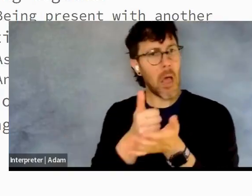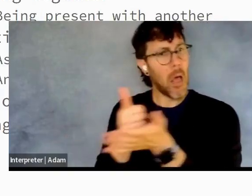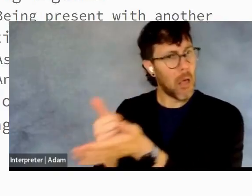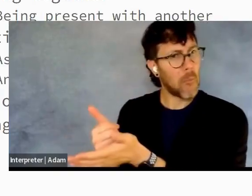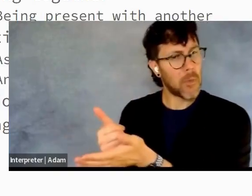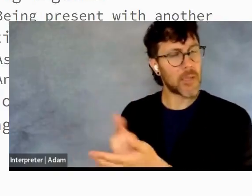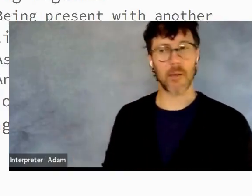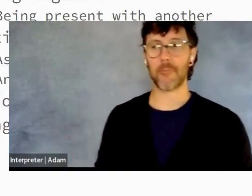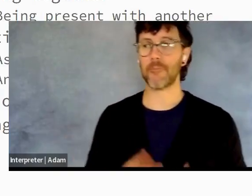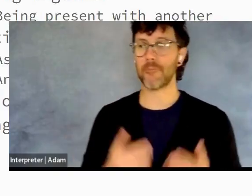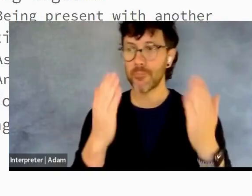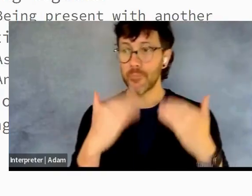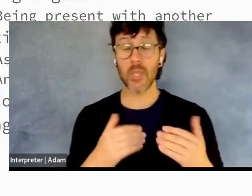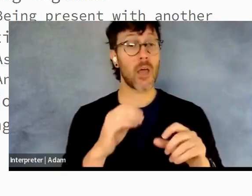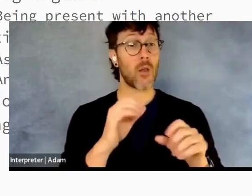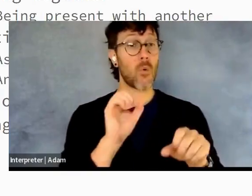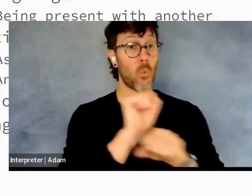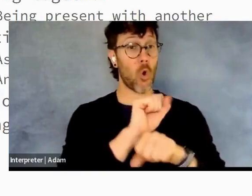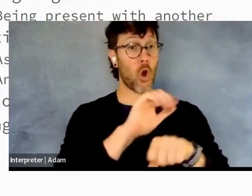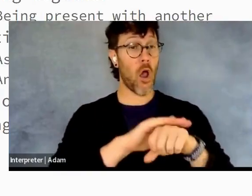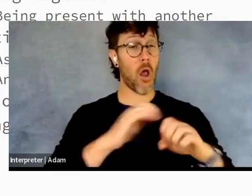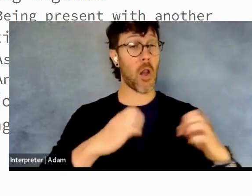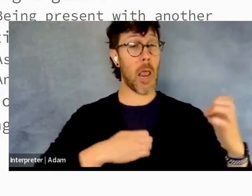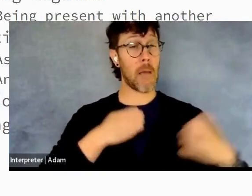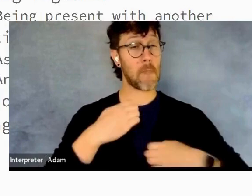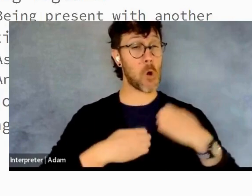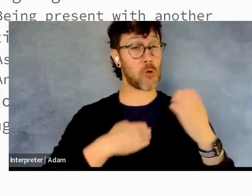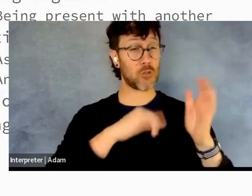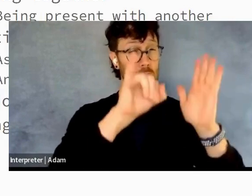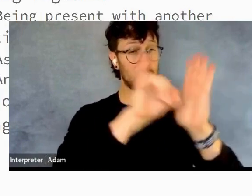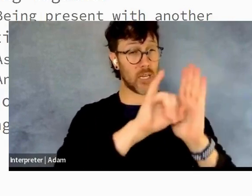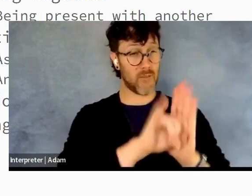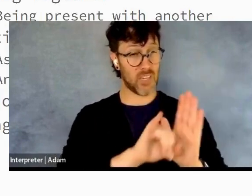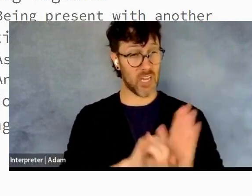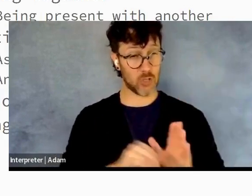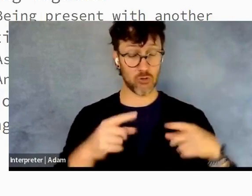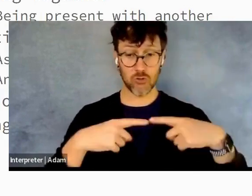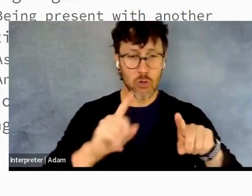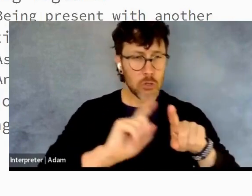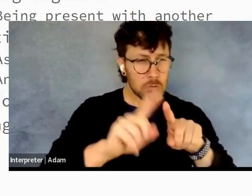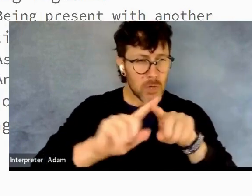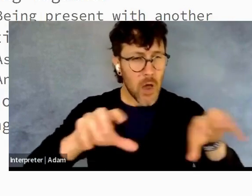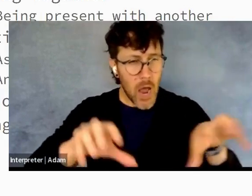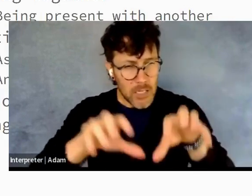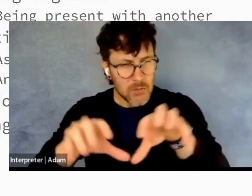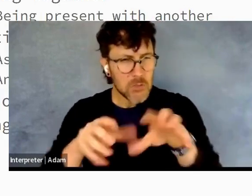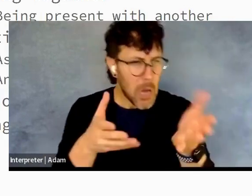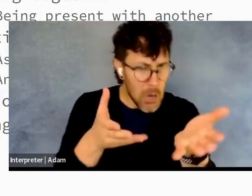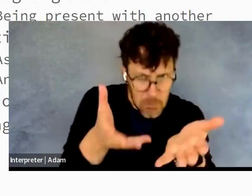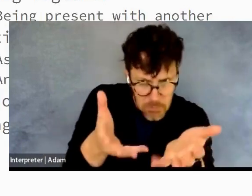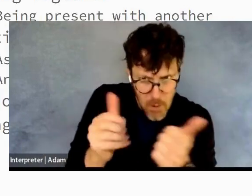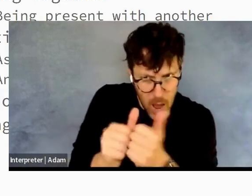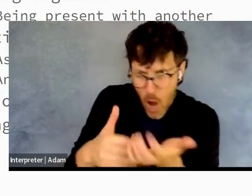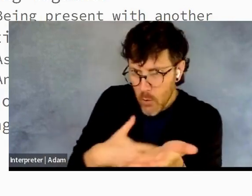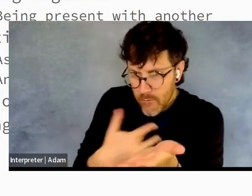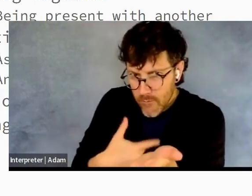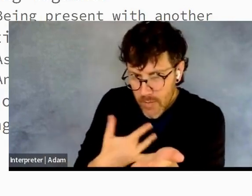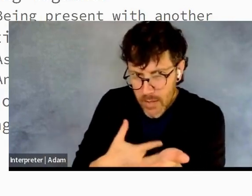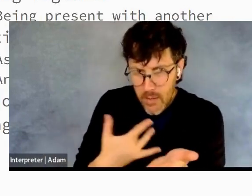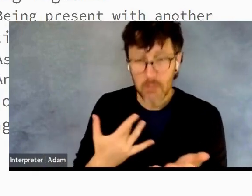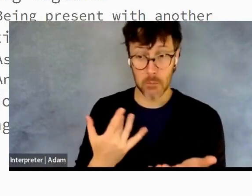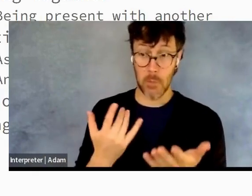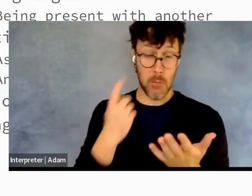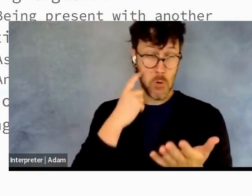on emotion identification. So talk about how they're feeling during different activities. Notice how they